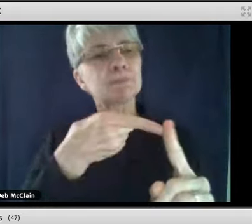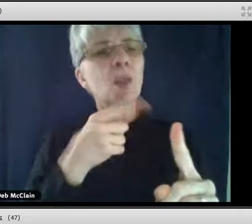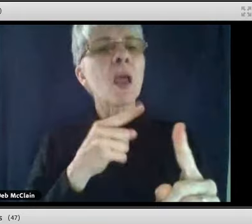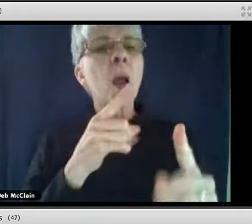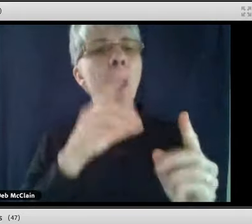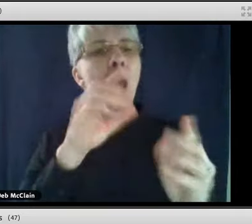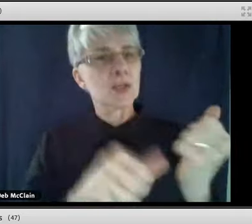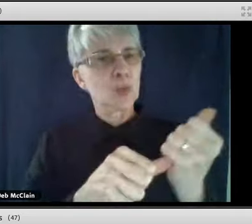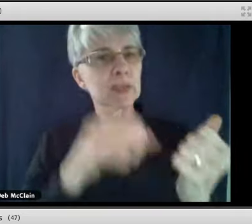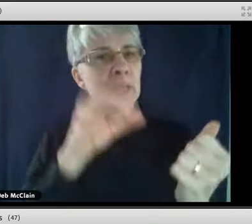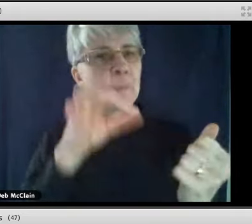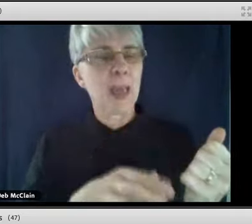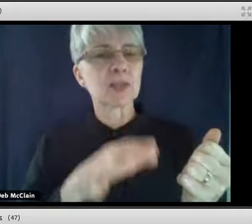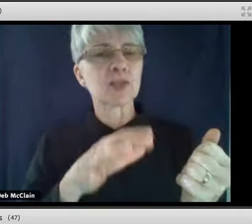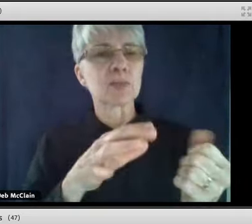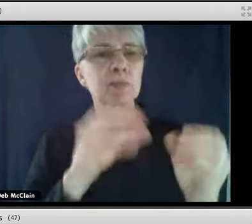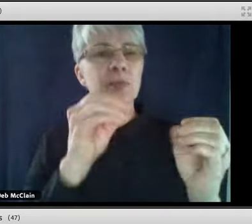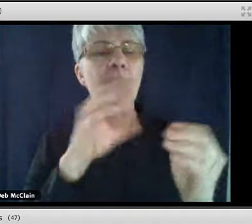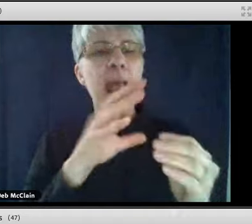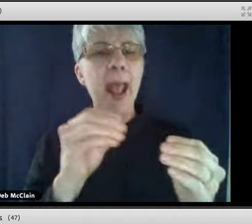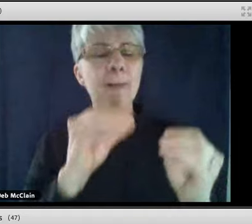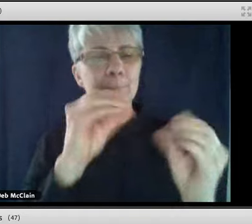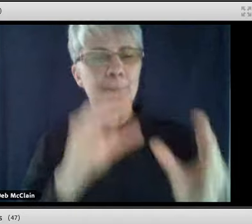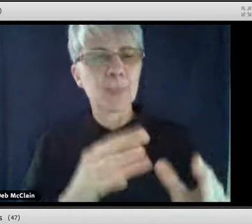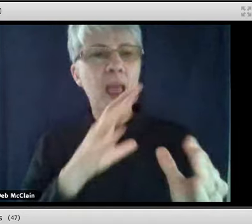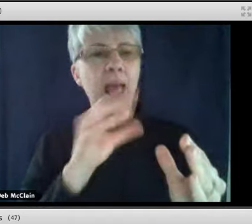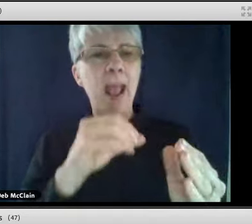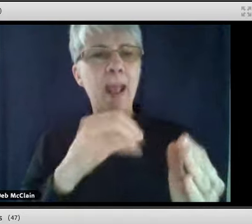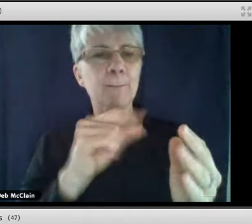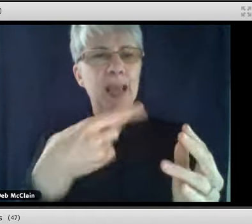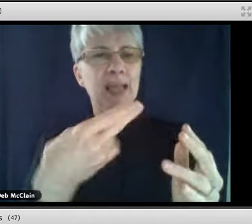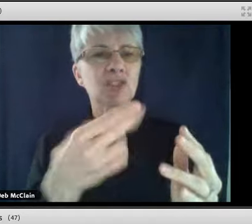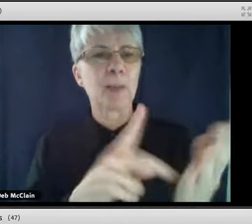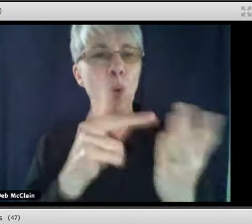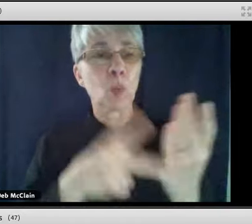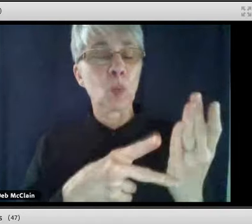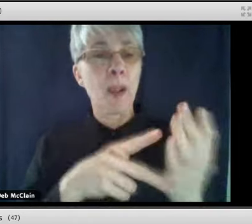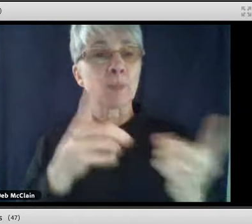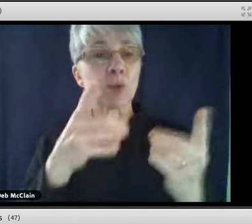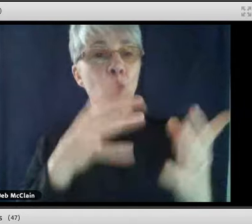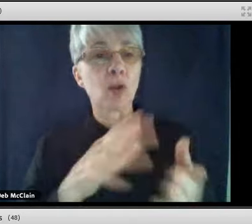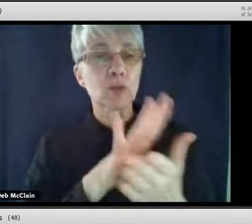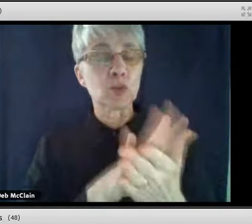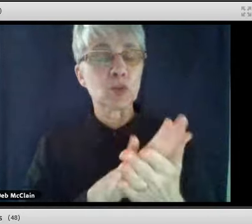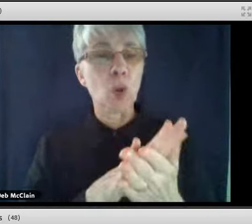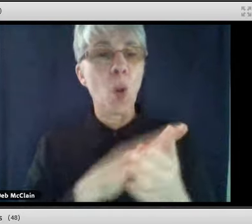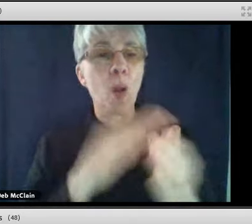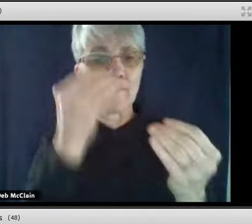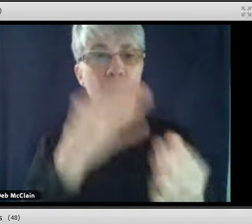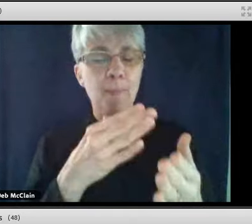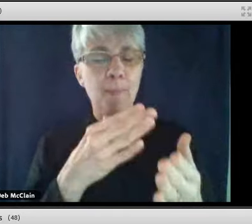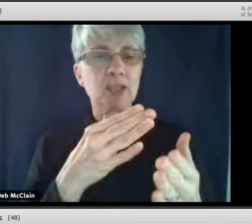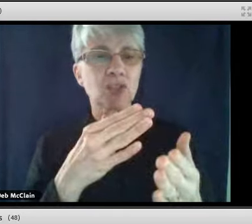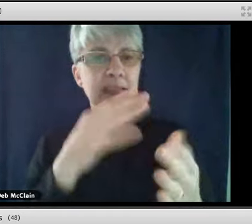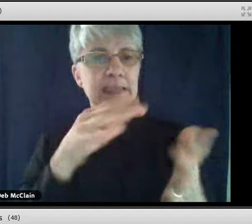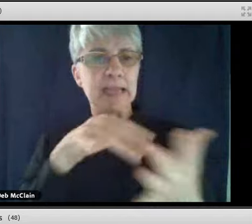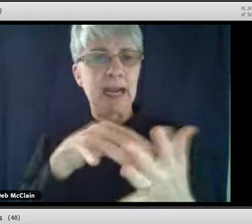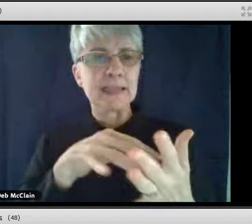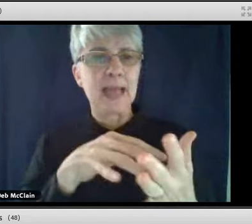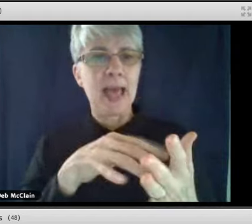Associate Professor and PhD Program Director in the School of Information Studies at Dominican